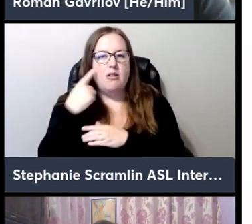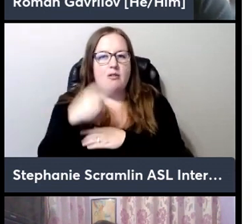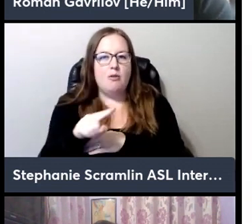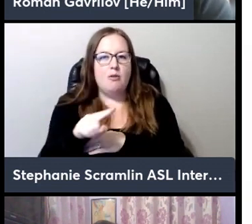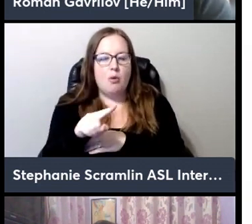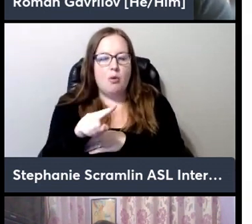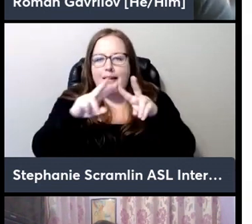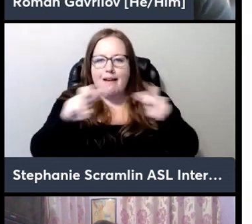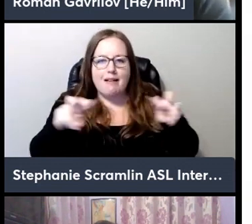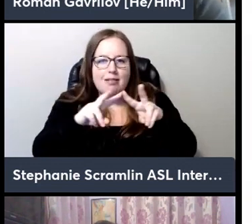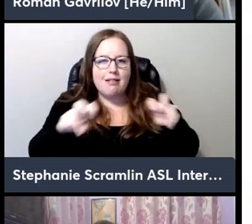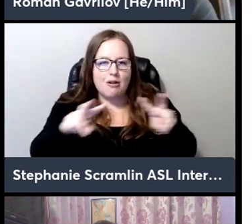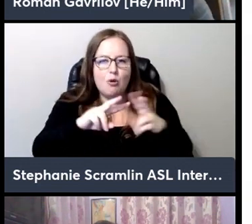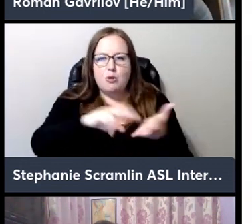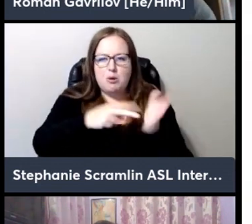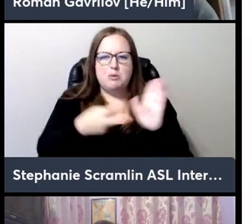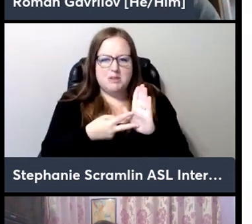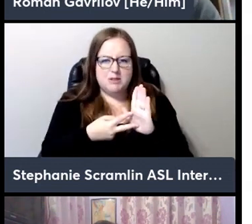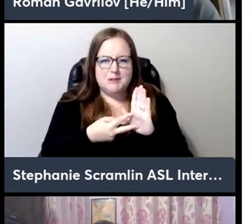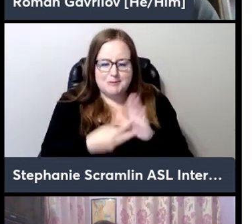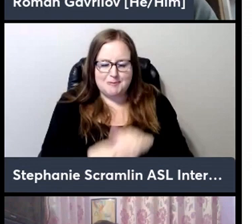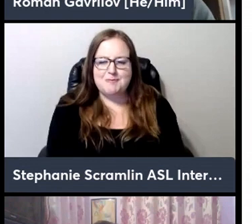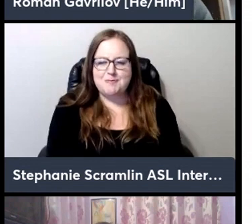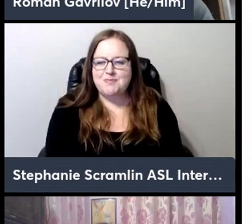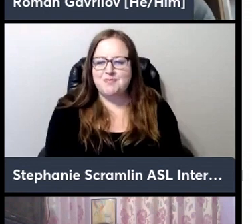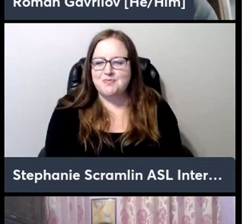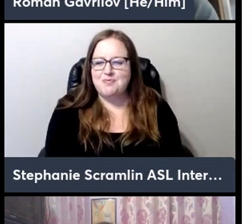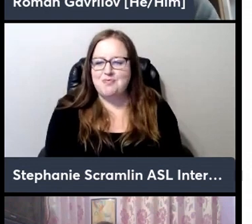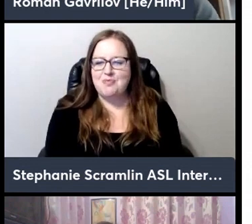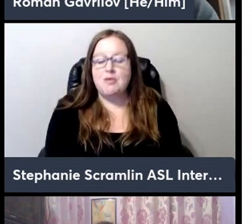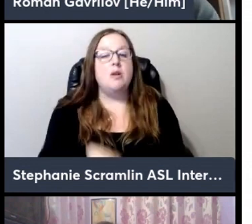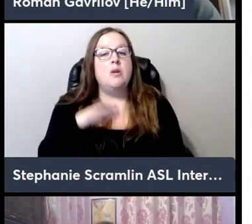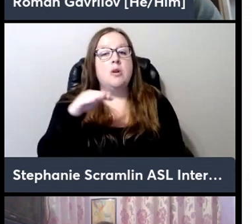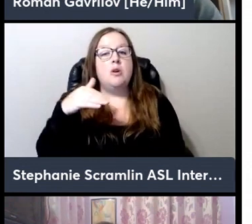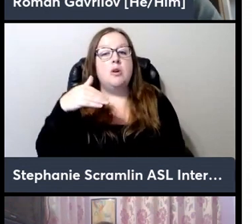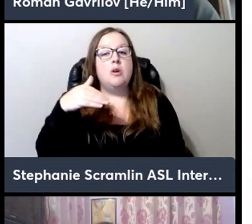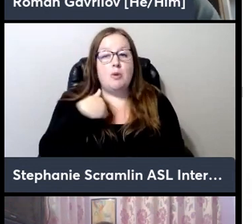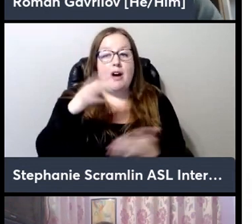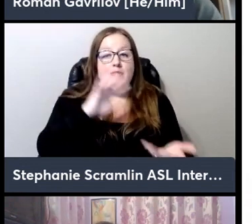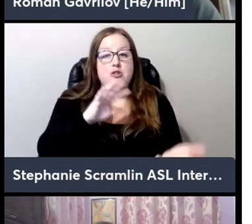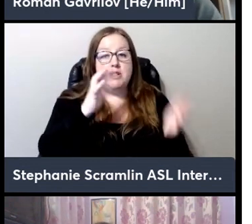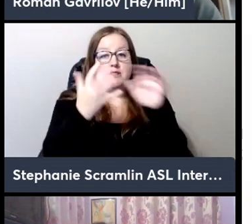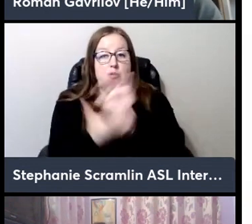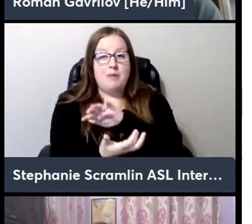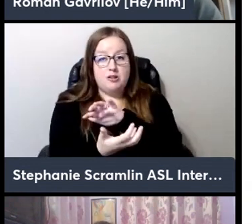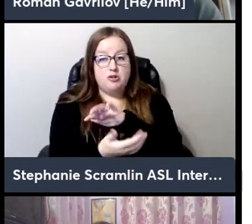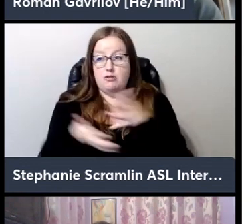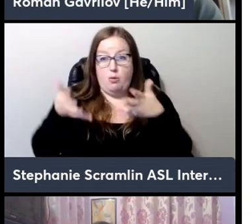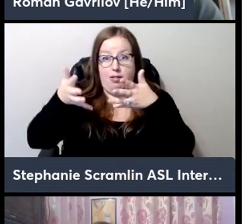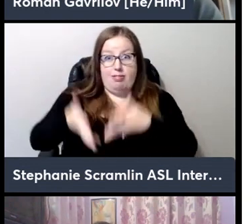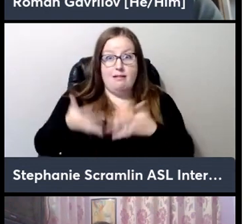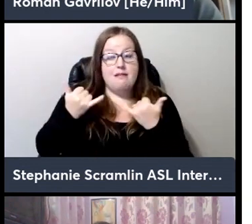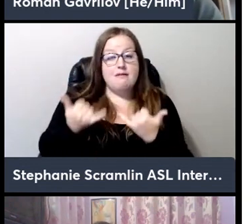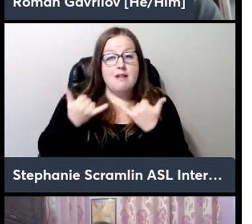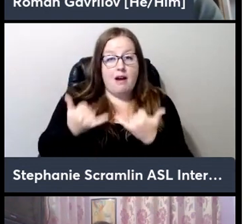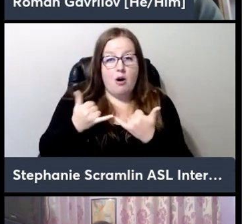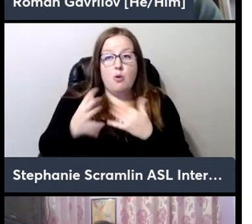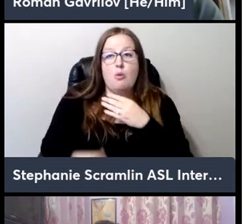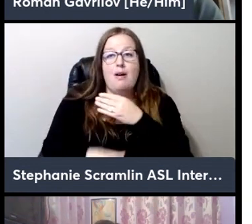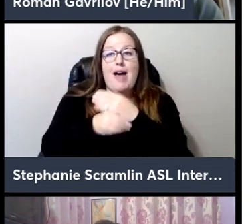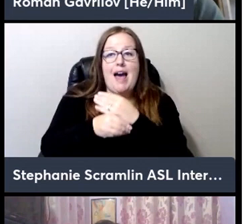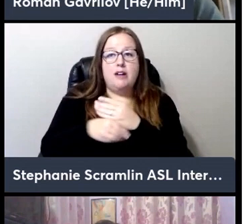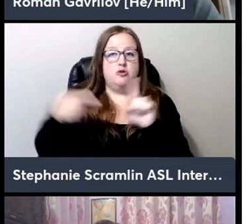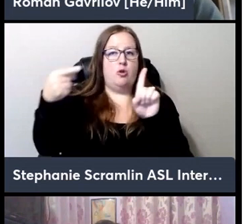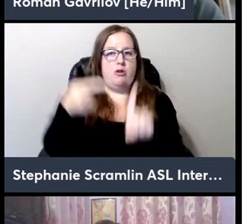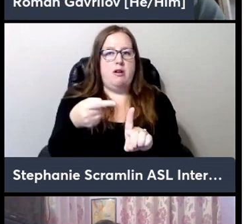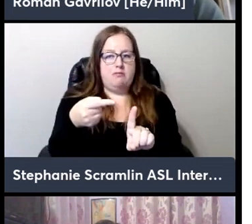analytical purposes and so on. So we added our transformation. So what's remaining is that let's add a target.